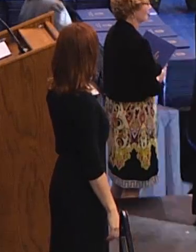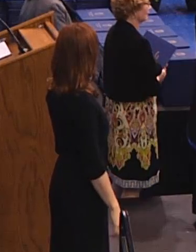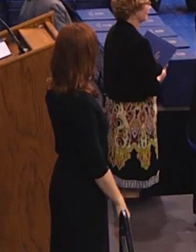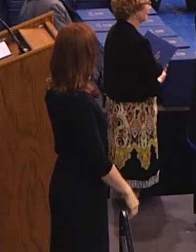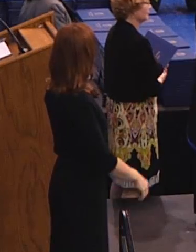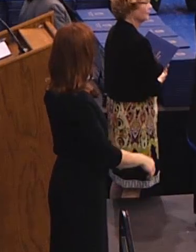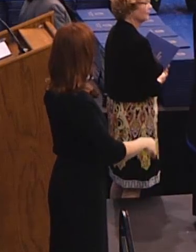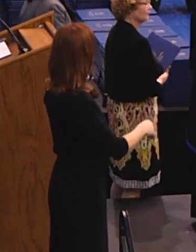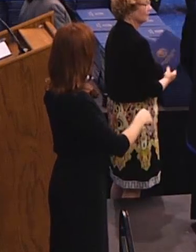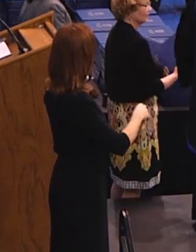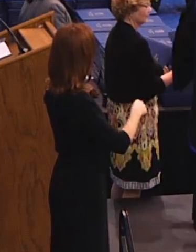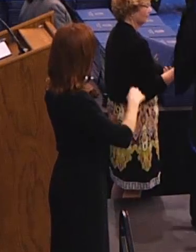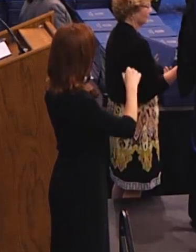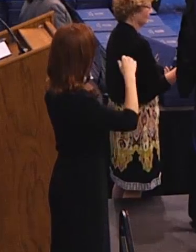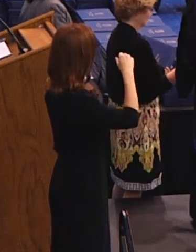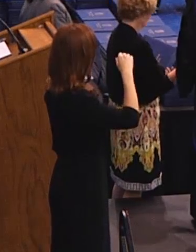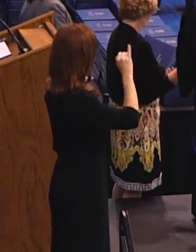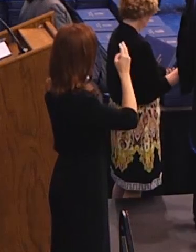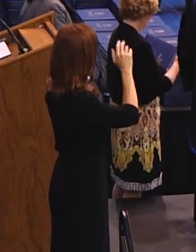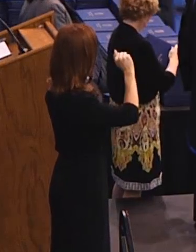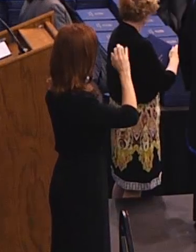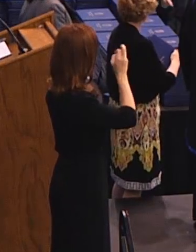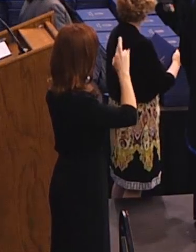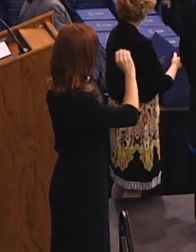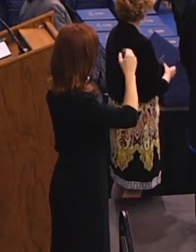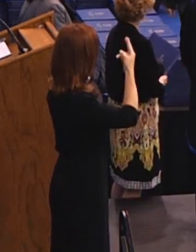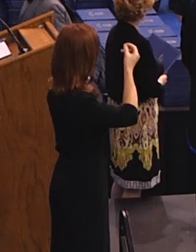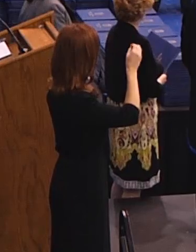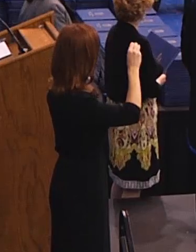Jessica Marie Hauk, General Studies.